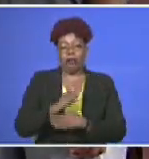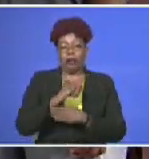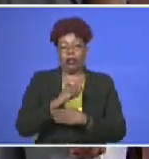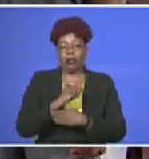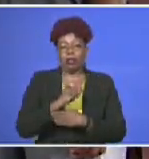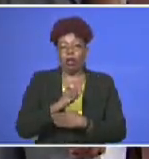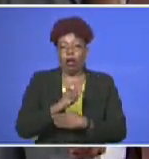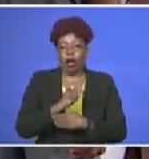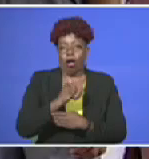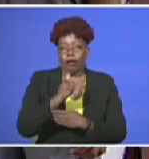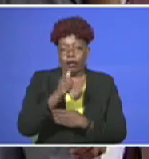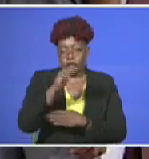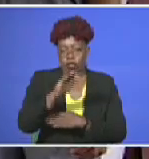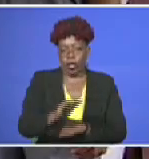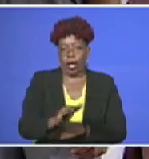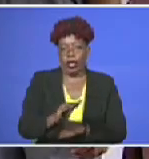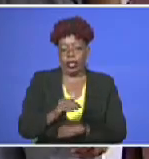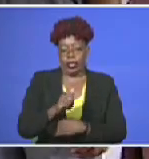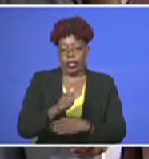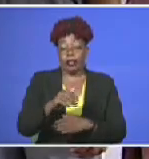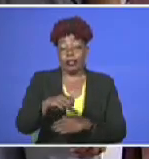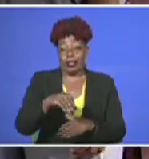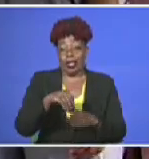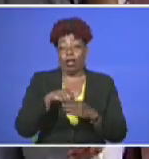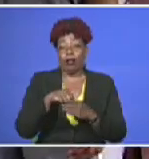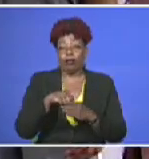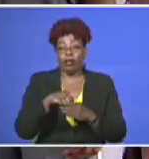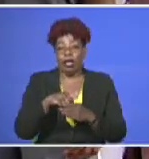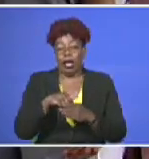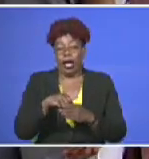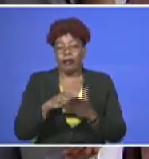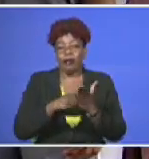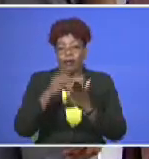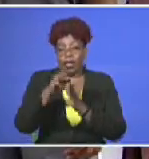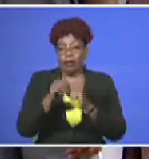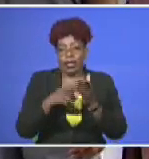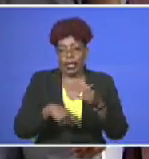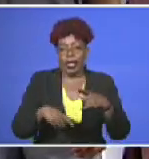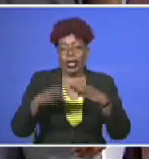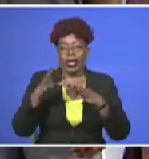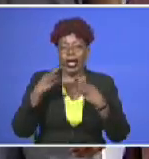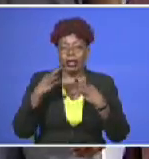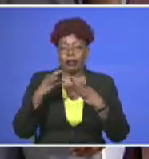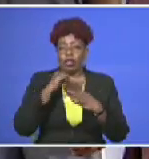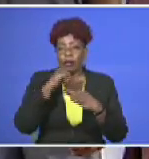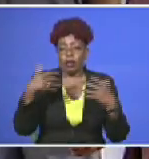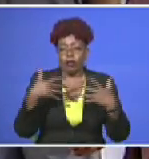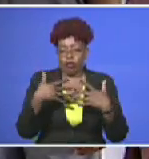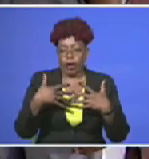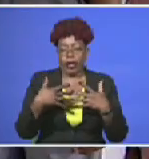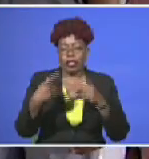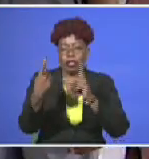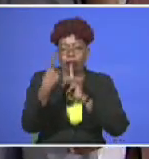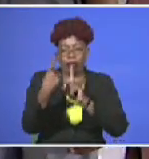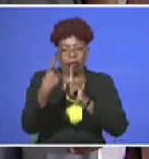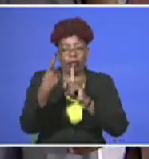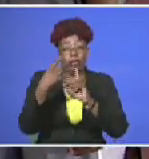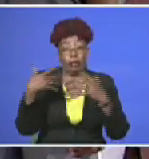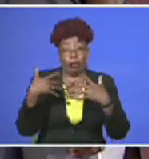child, their self-development, and helping them in their everyday life so they don't be afraid to face obstacles, get them going.